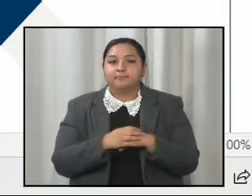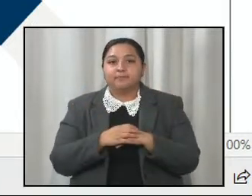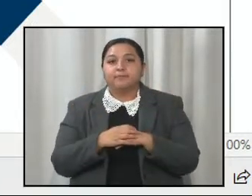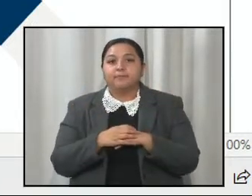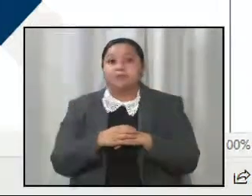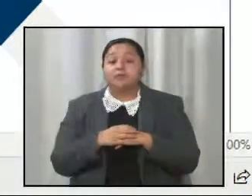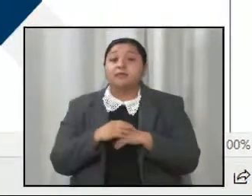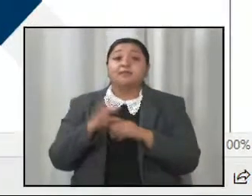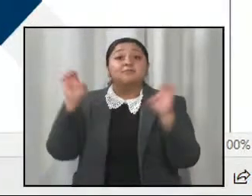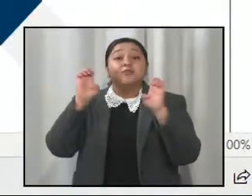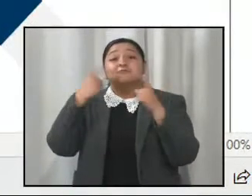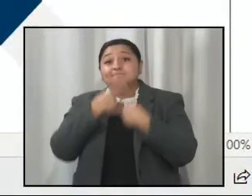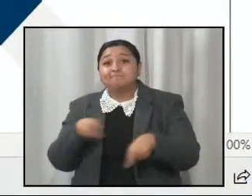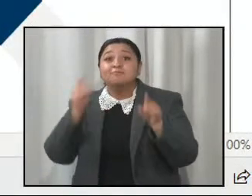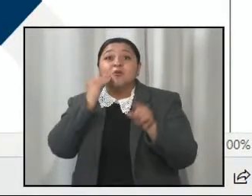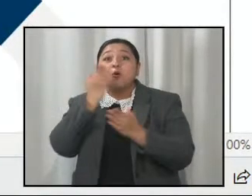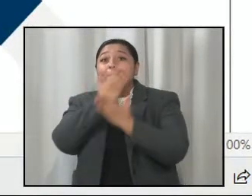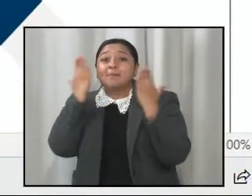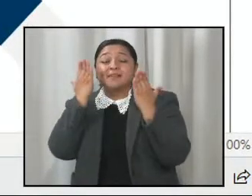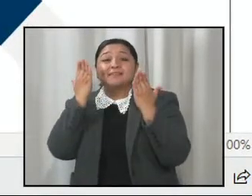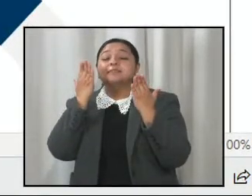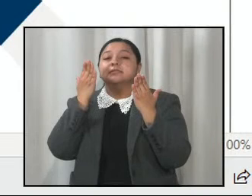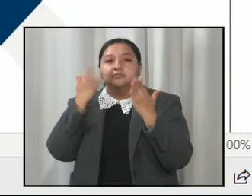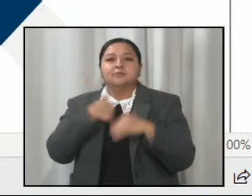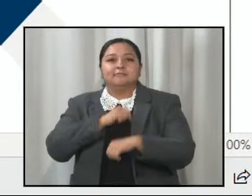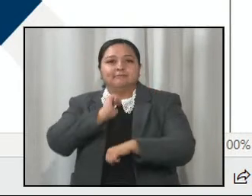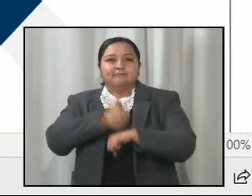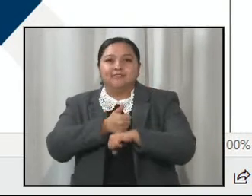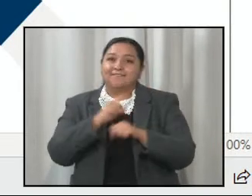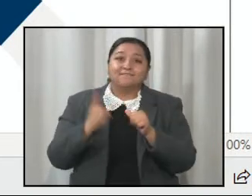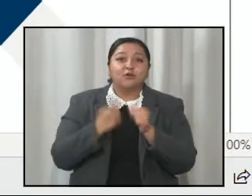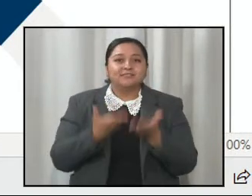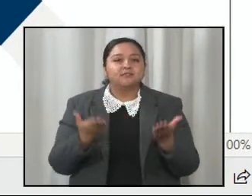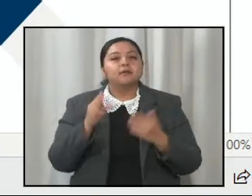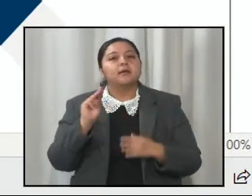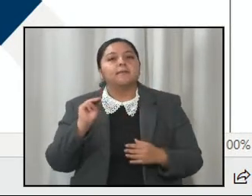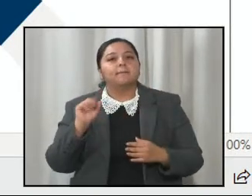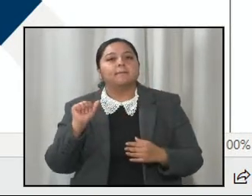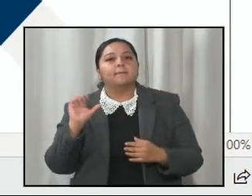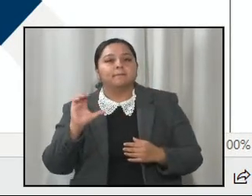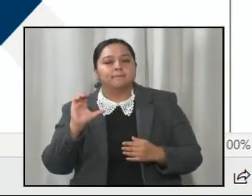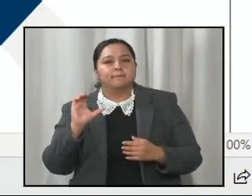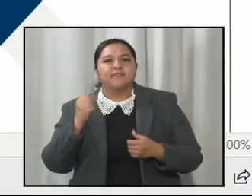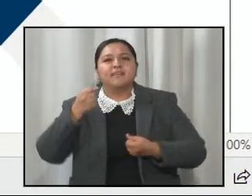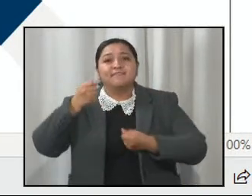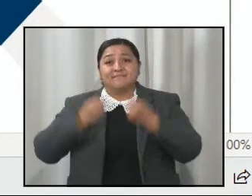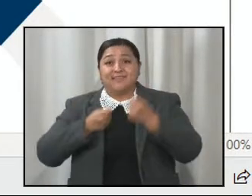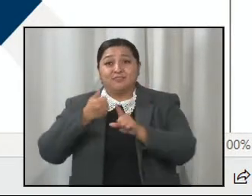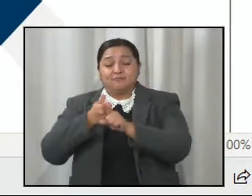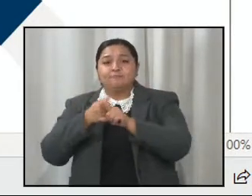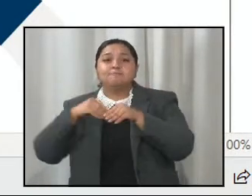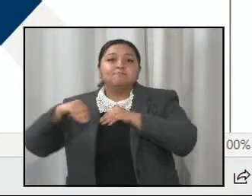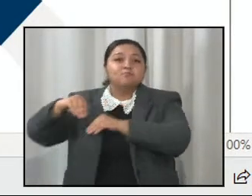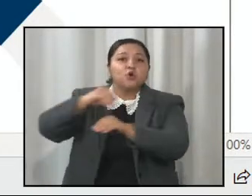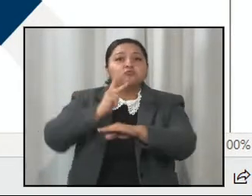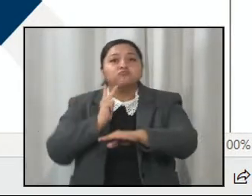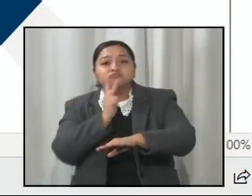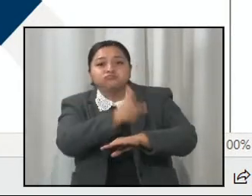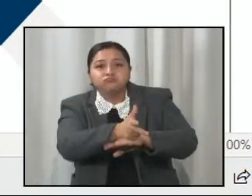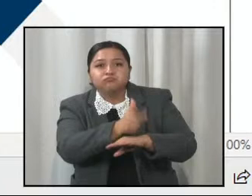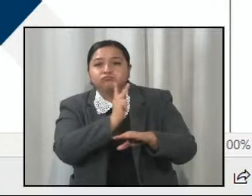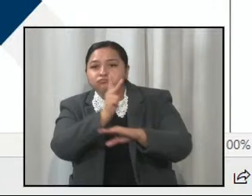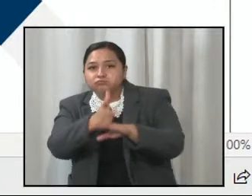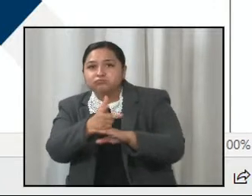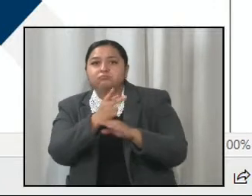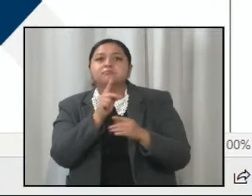emergency proclamation was our Mobile Access Center. This is a vehicle that brings services directly to the people, especially in